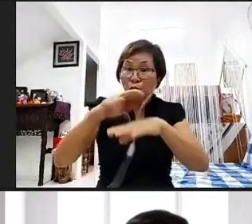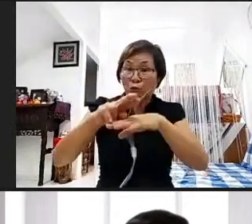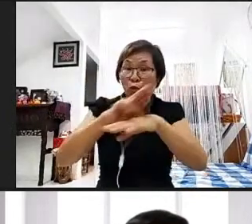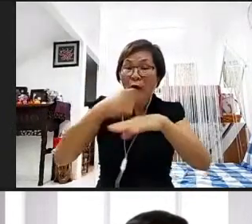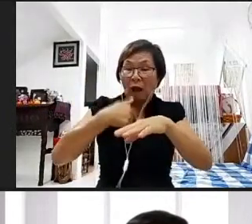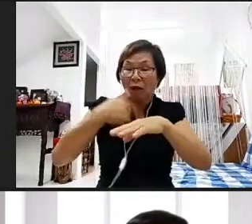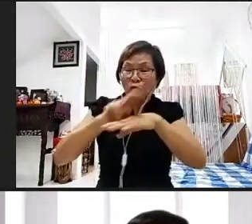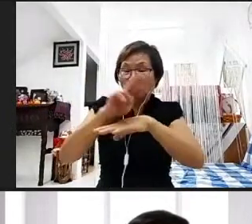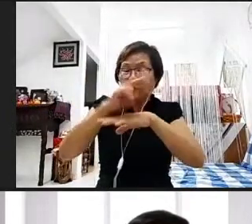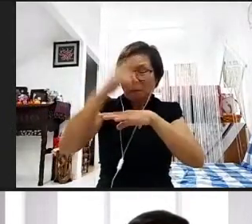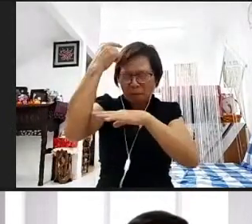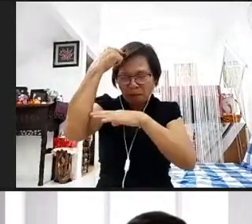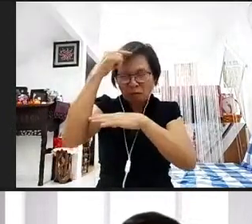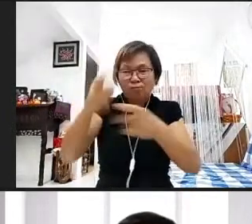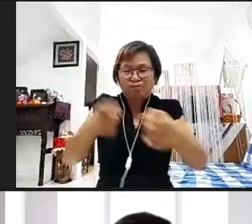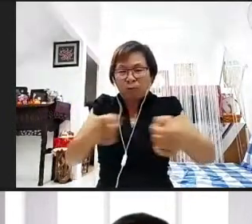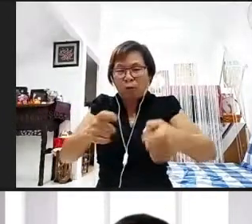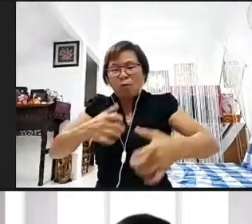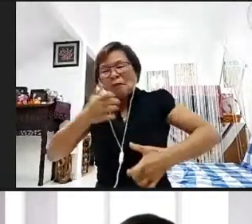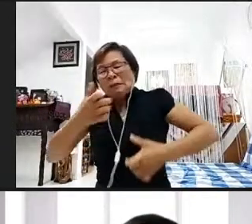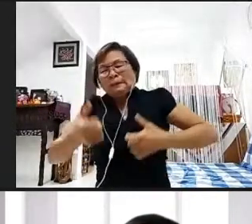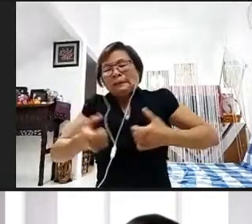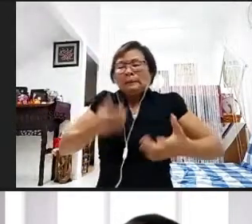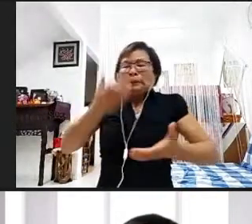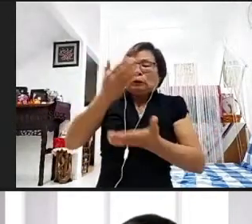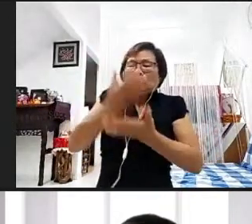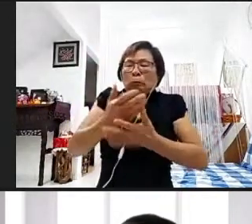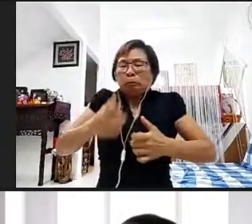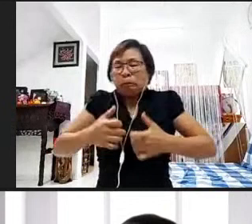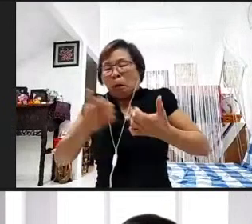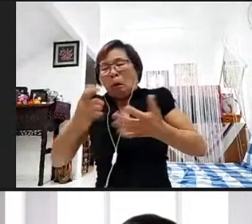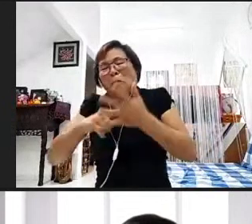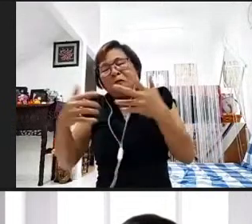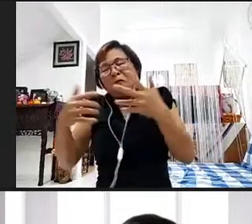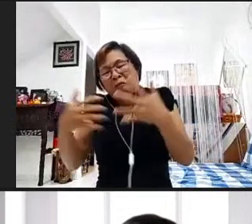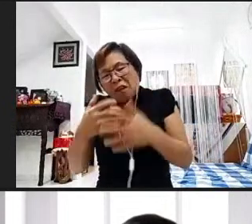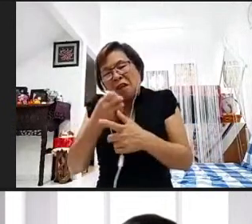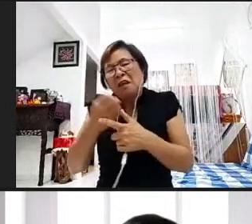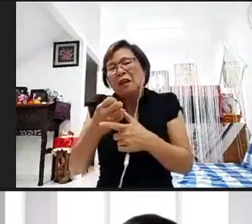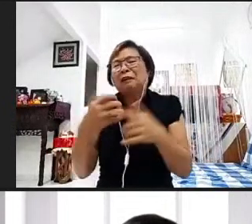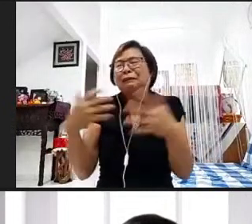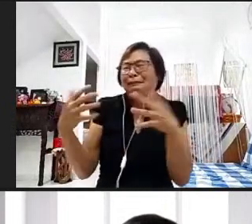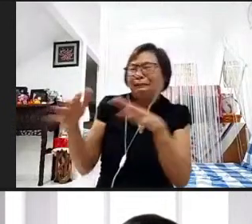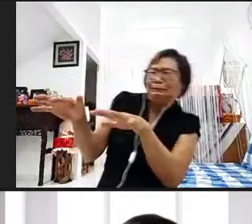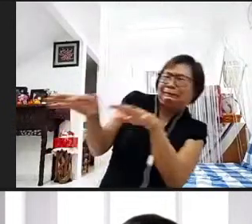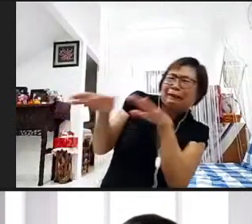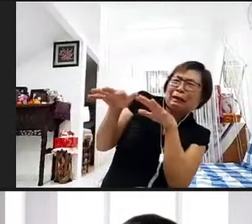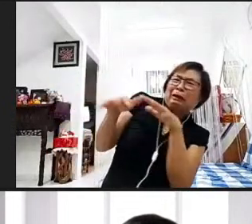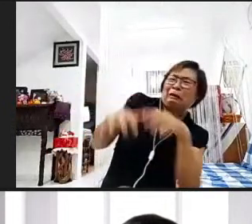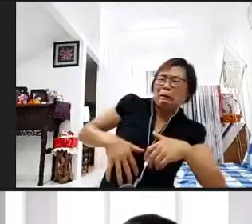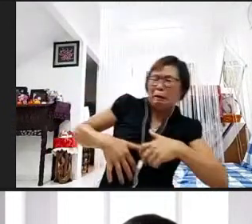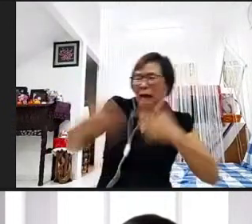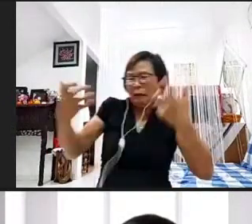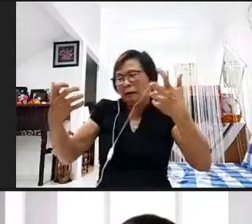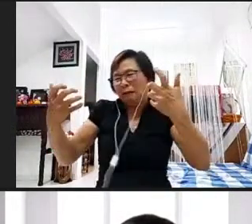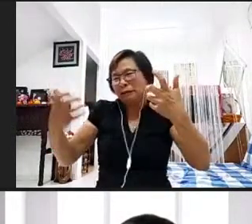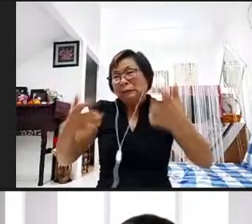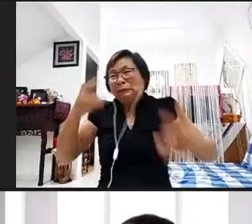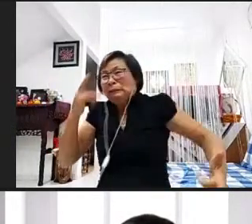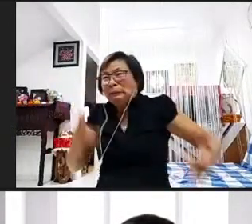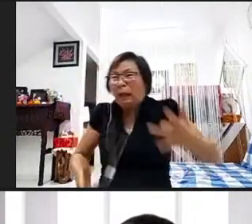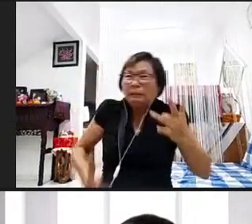manage my emotions, any kind of emotions, be it fear, phobia, anger,